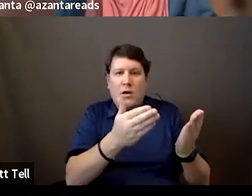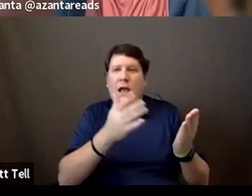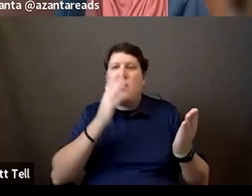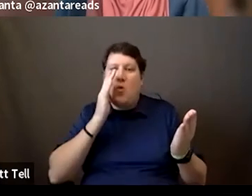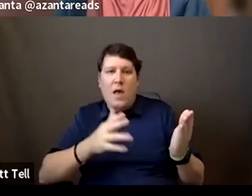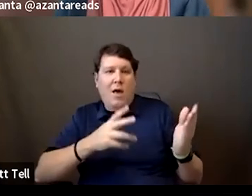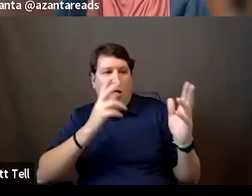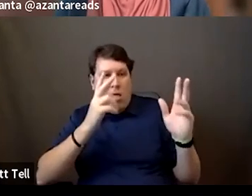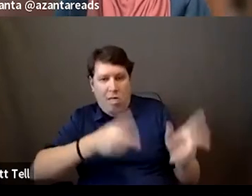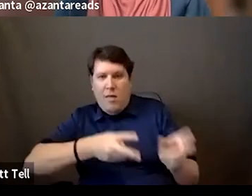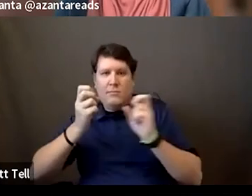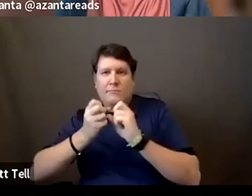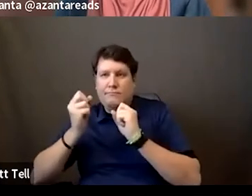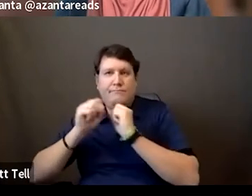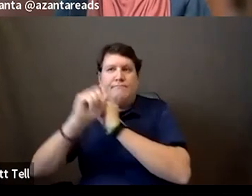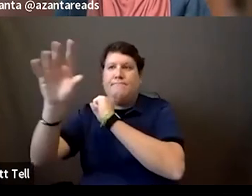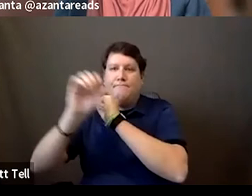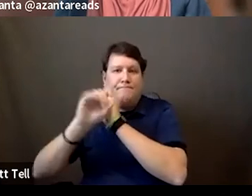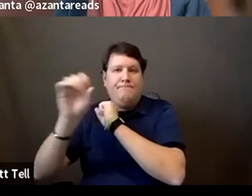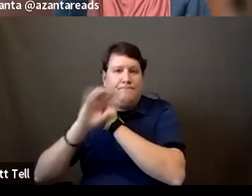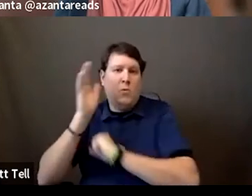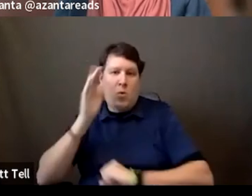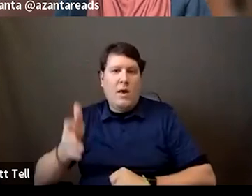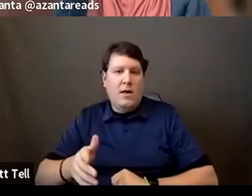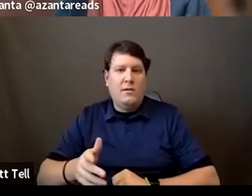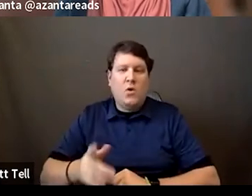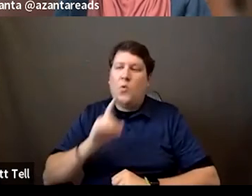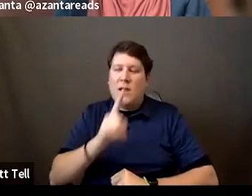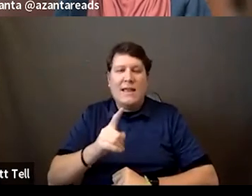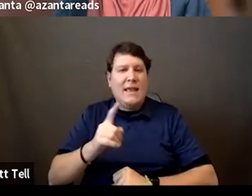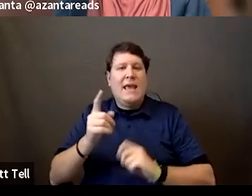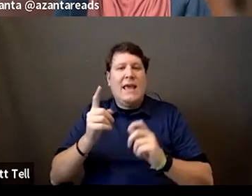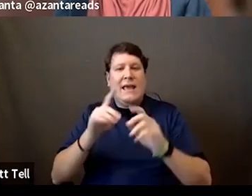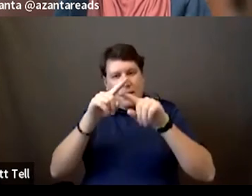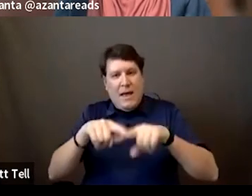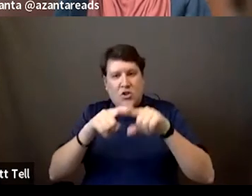sit there and make notes. It really is about customizing or matching the